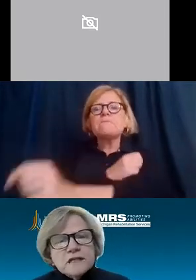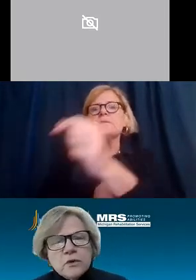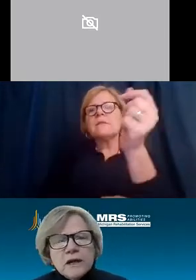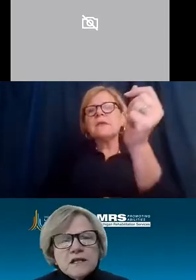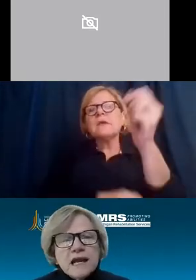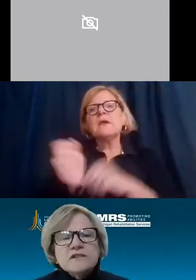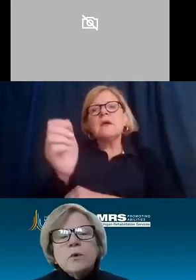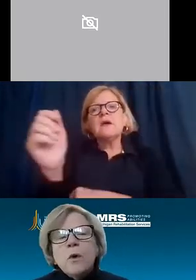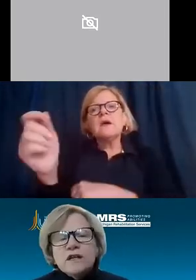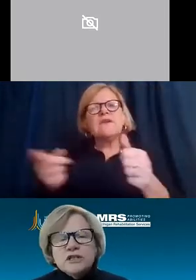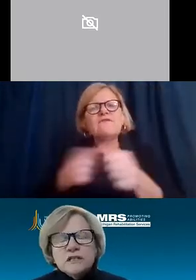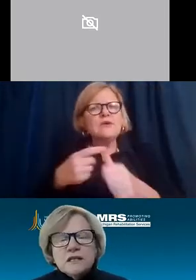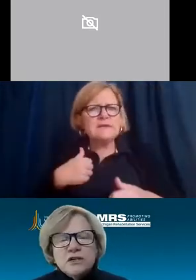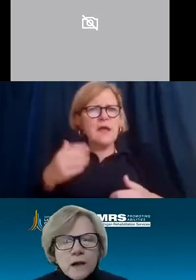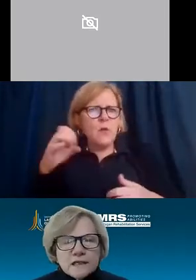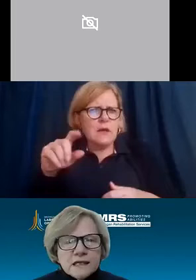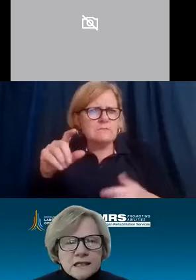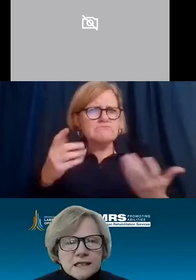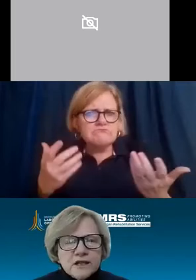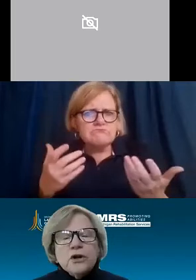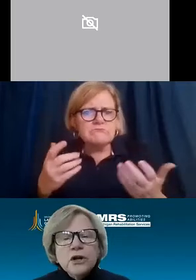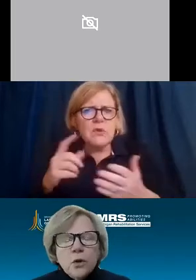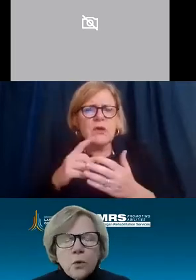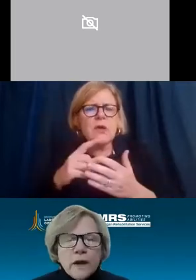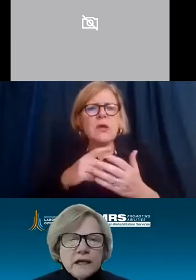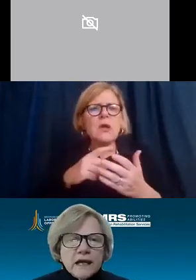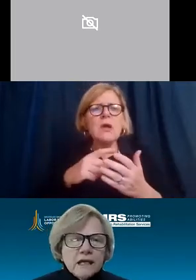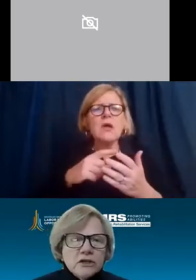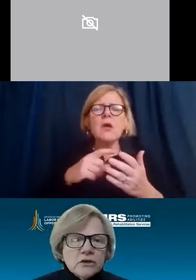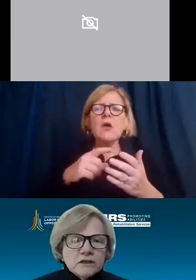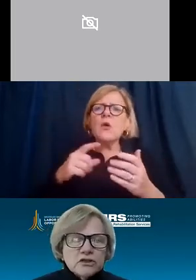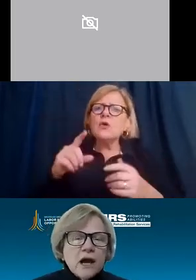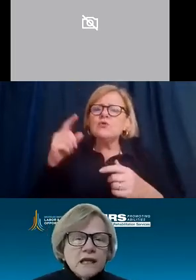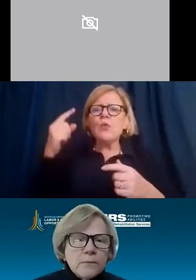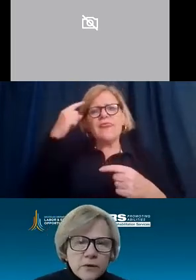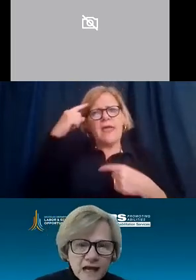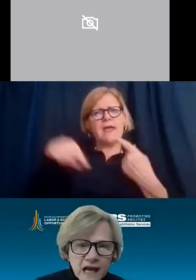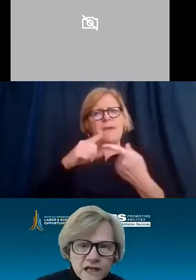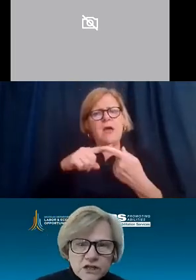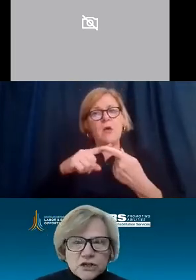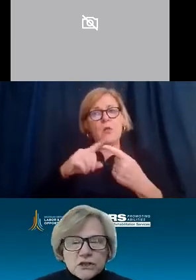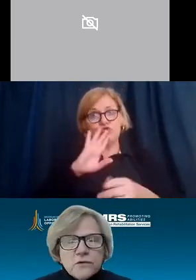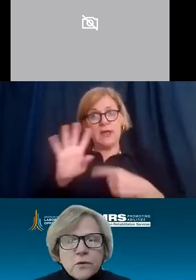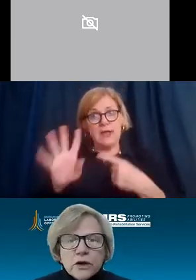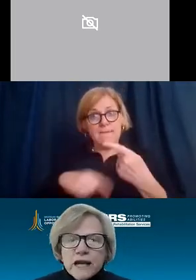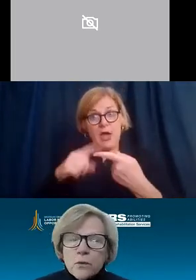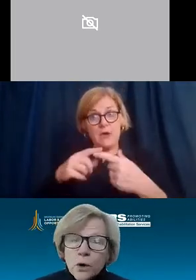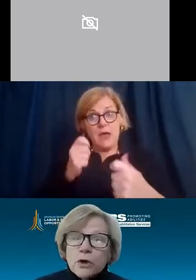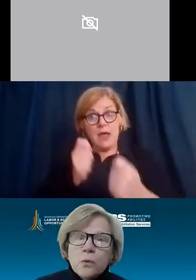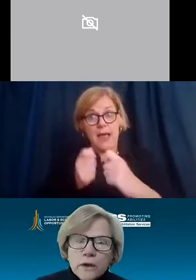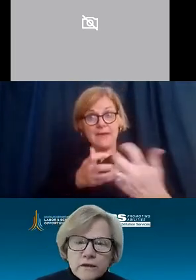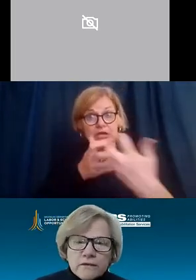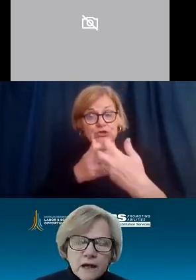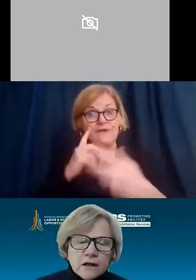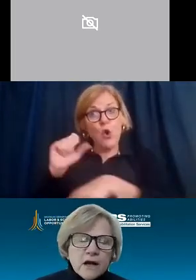I would want to have some questions that you want to consider when you're talking about accommodations for a